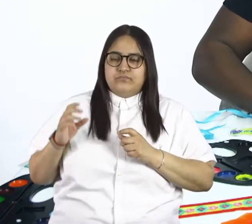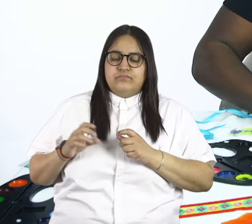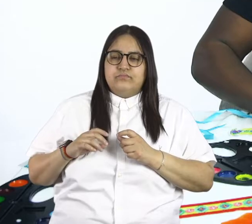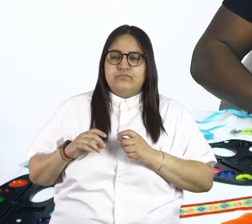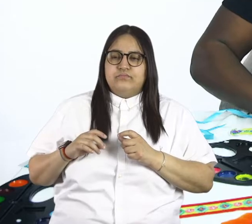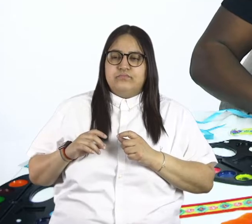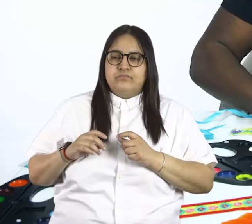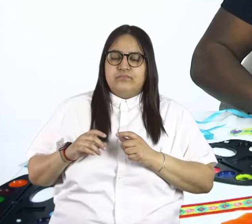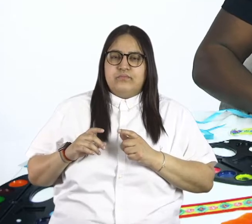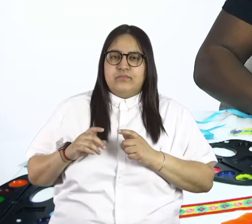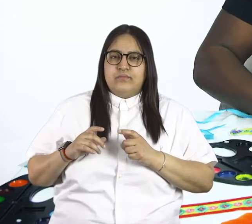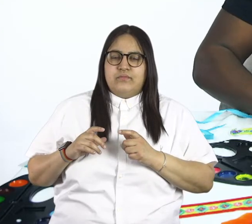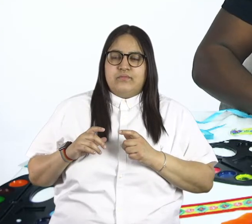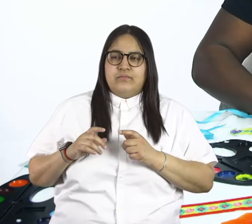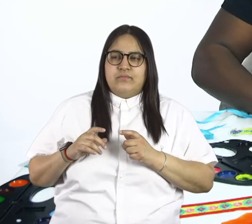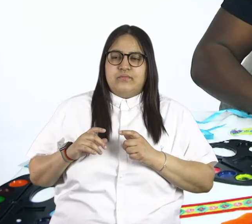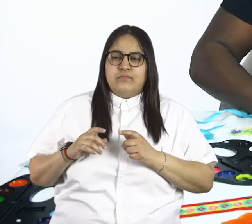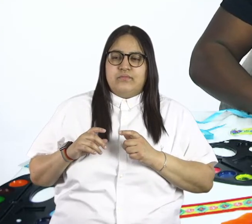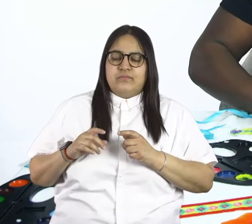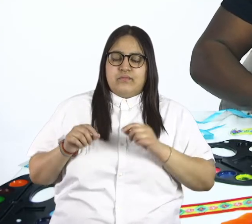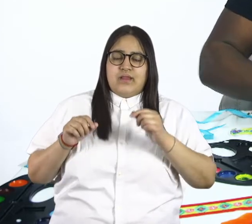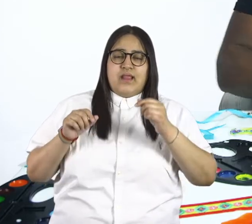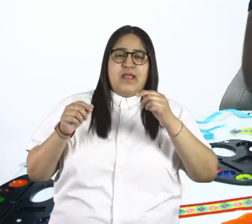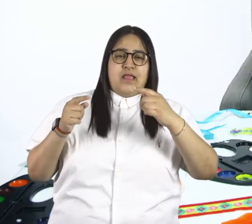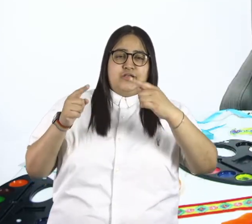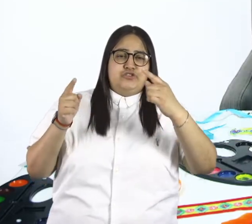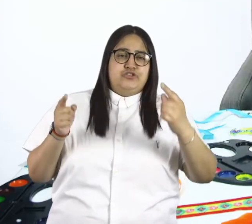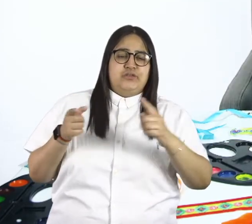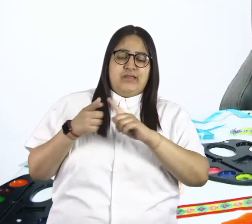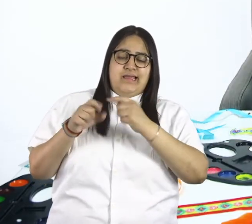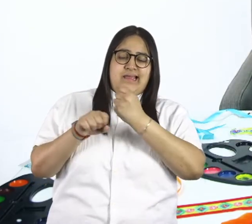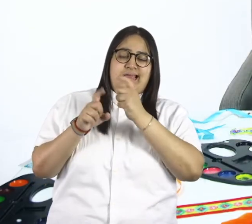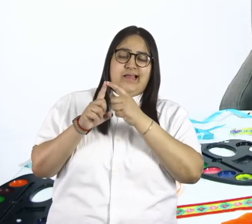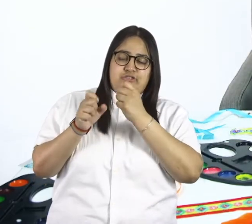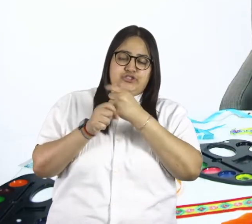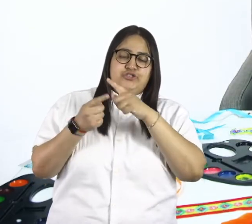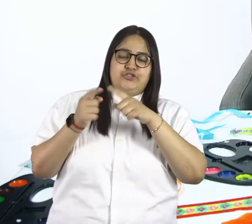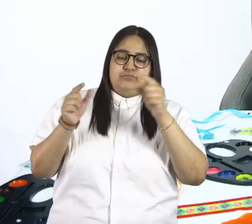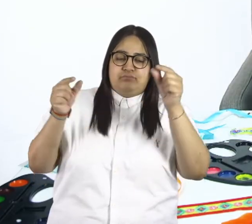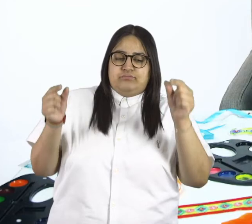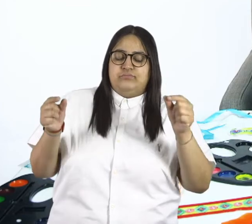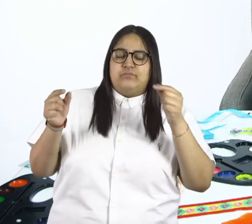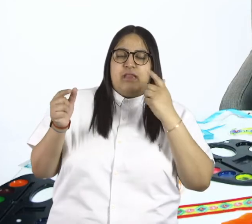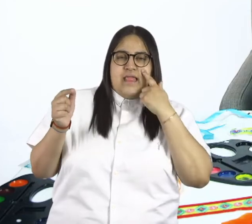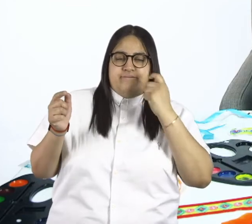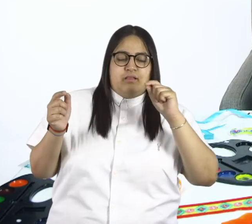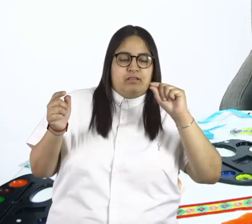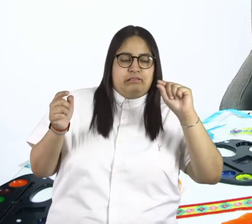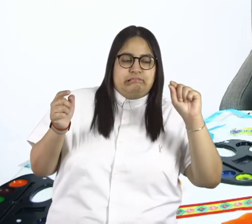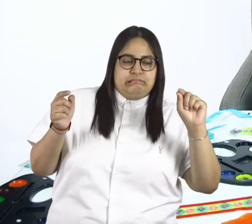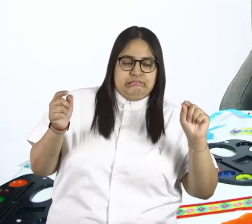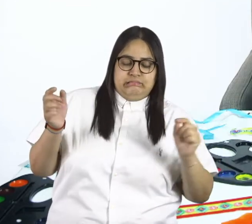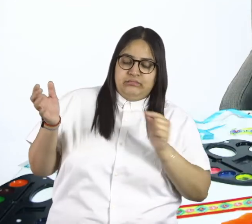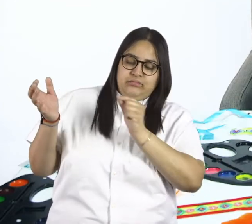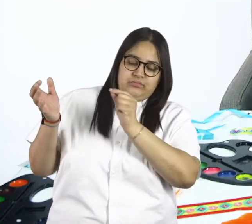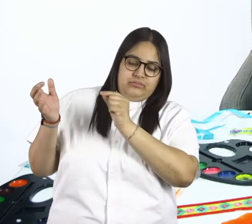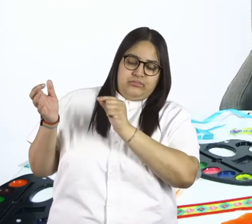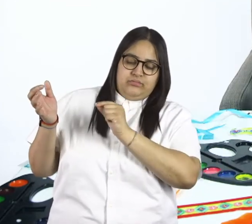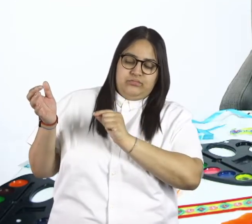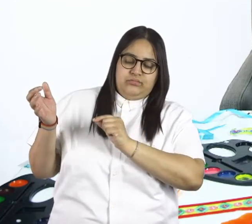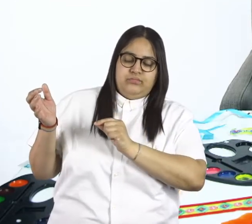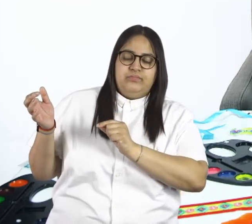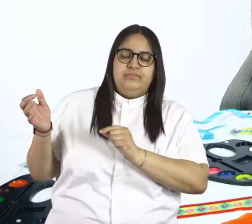carefully apply it to our edge. Once you apply the ribbon, this should then make the edges look a bit